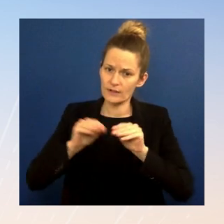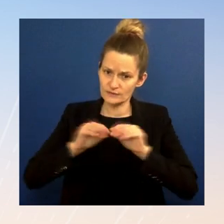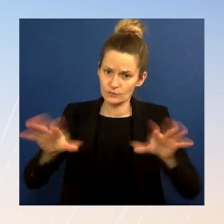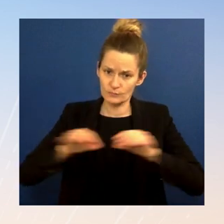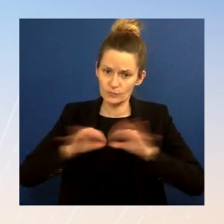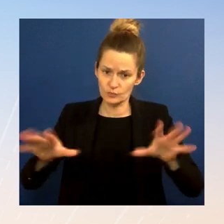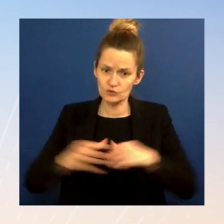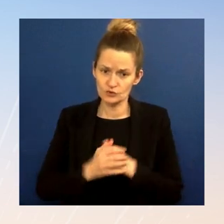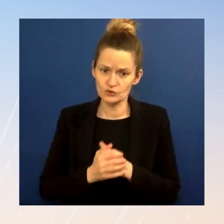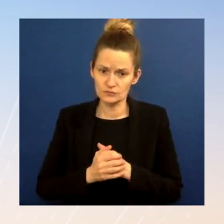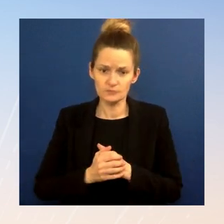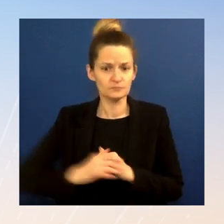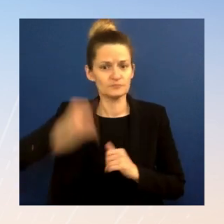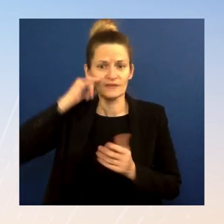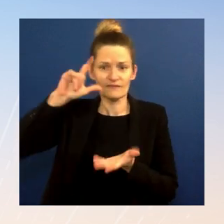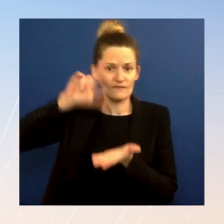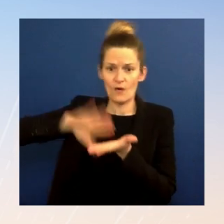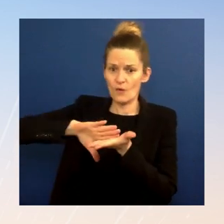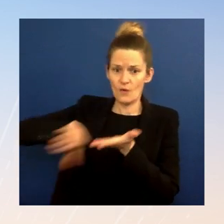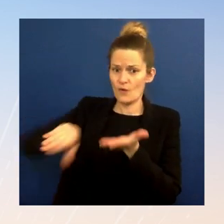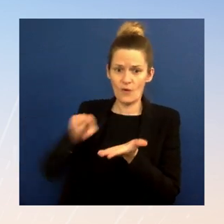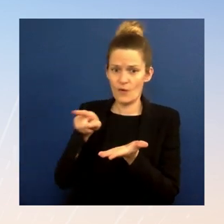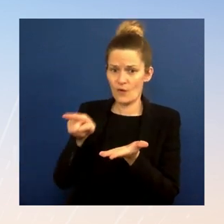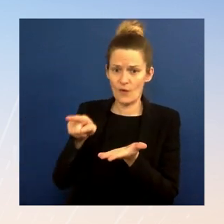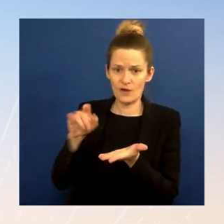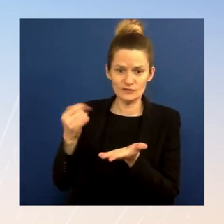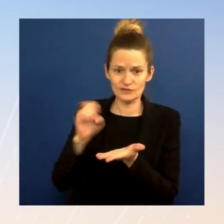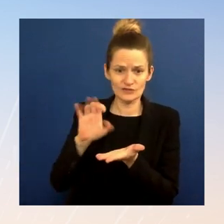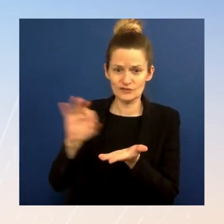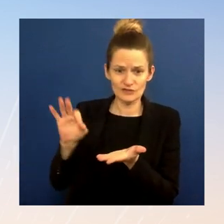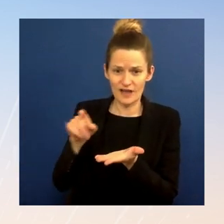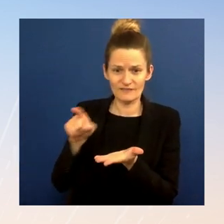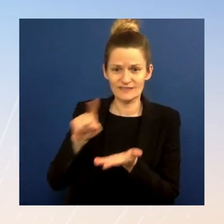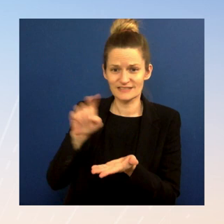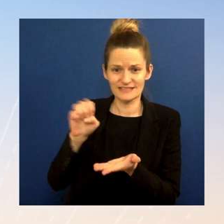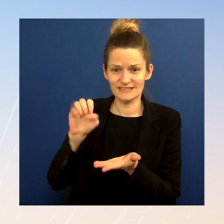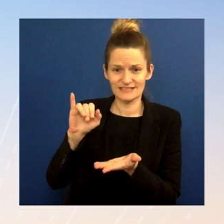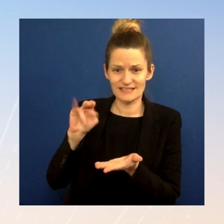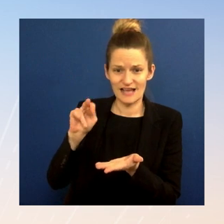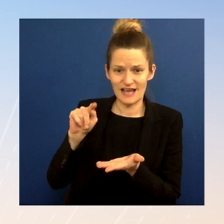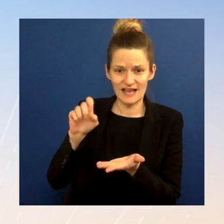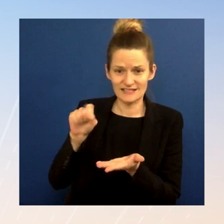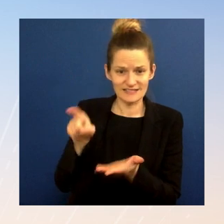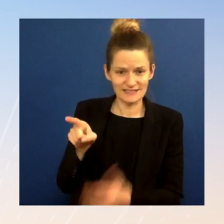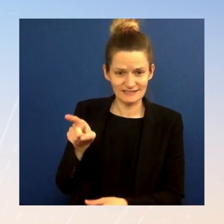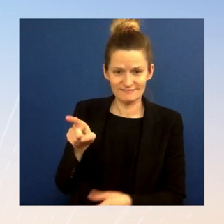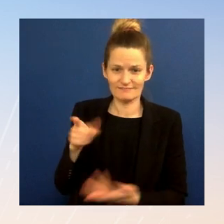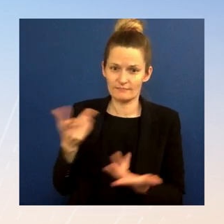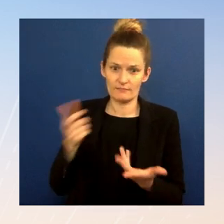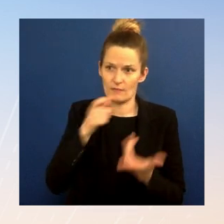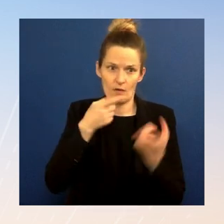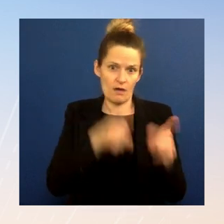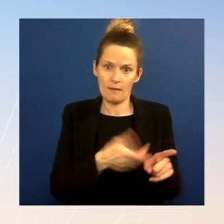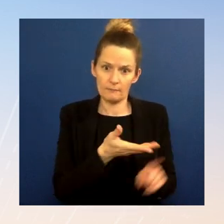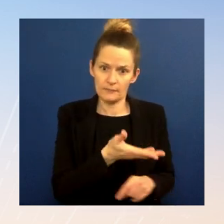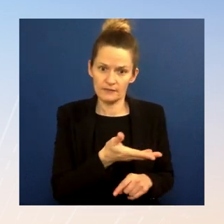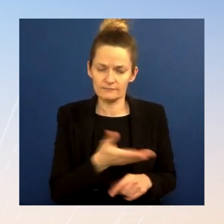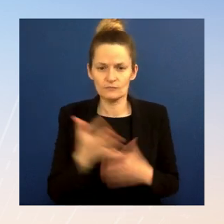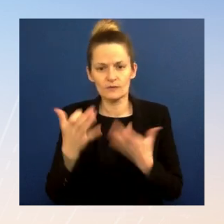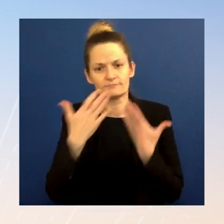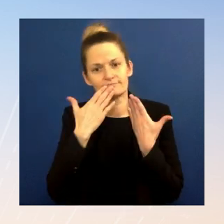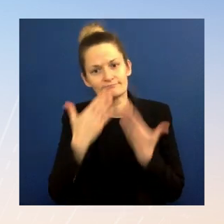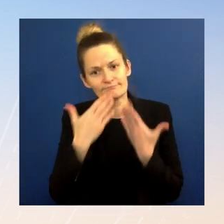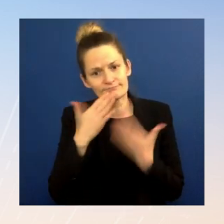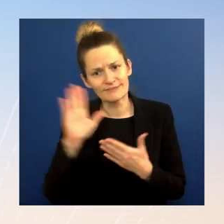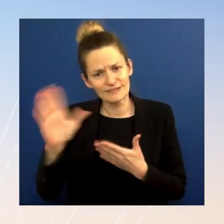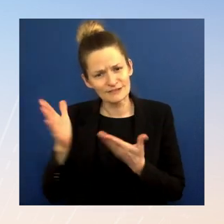we are stronger that he is his service and the service of his deputy, Natalie Quillian, who's also departing, has literally saved lives in